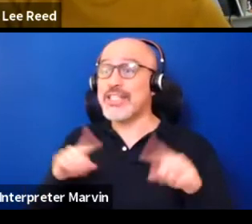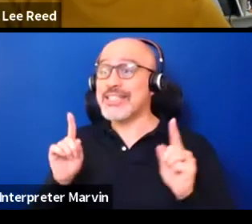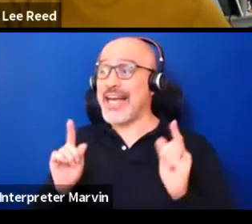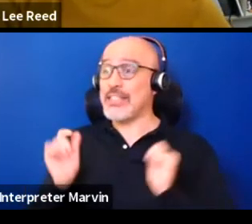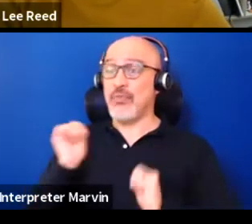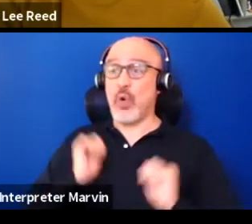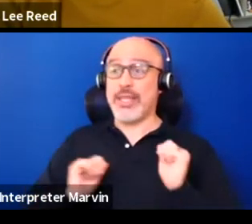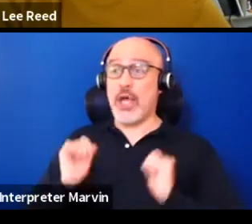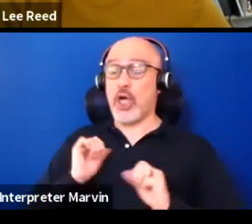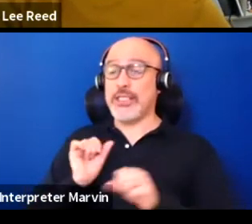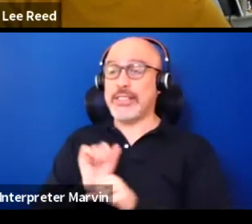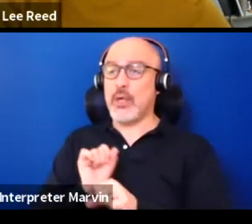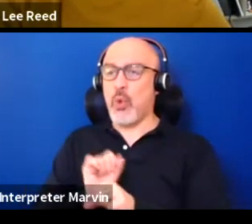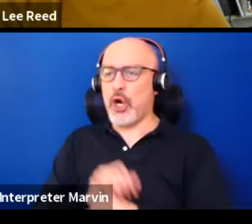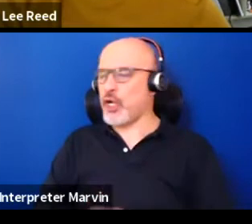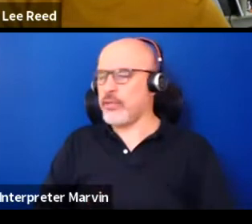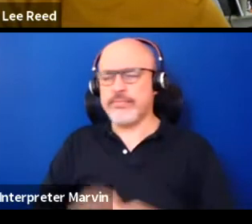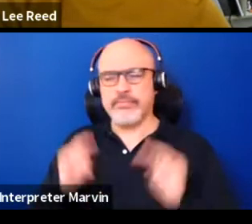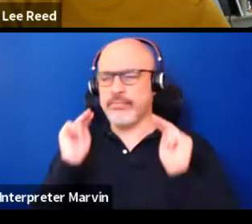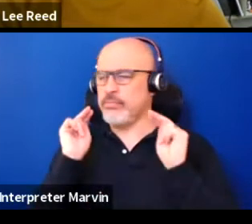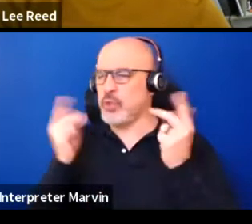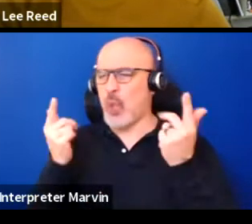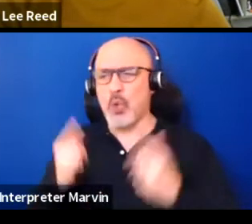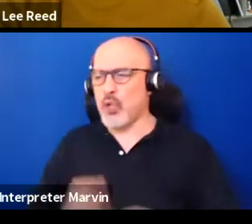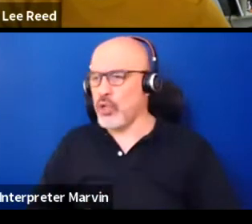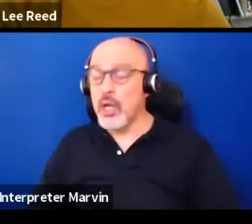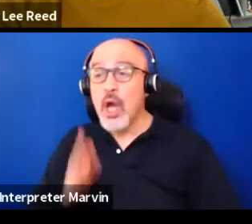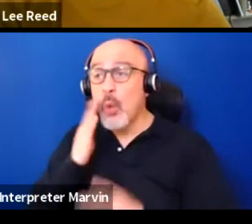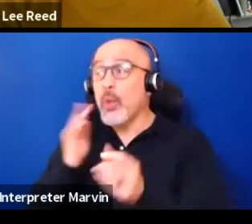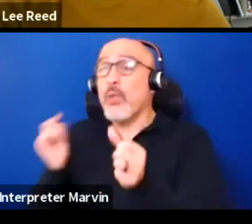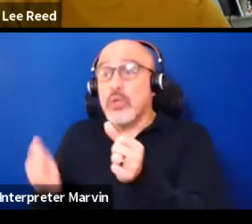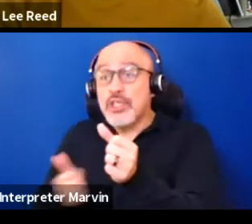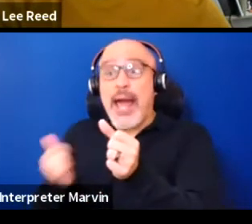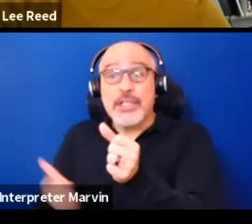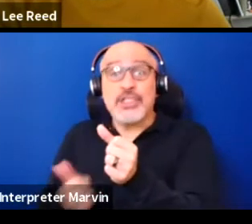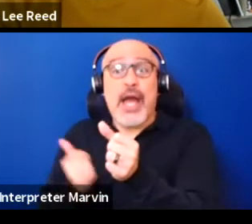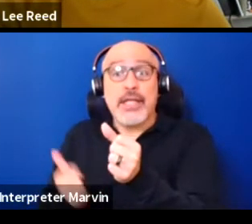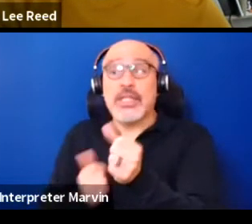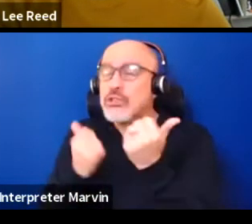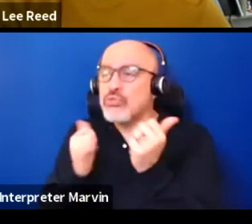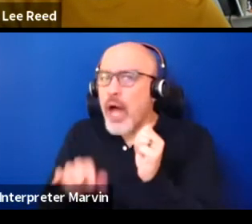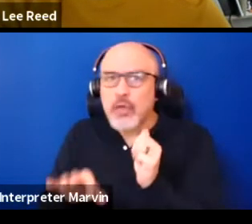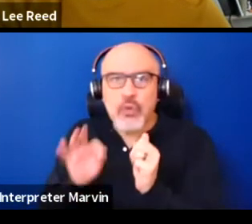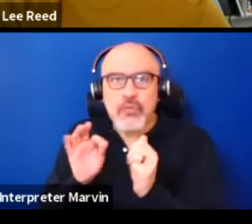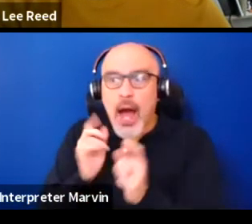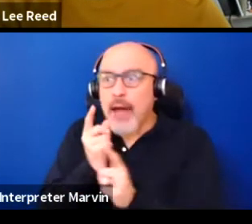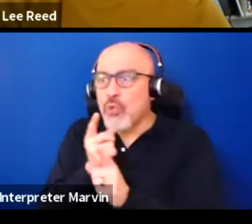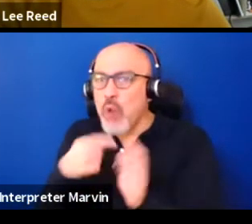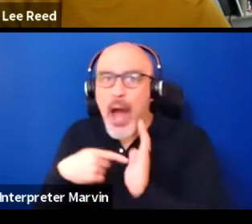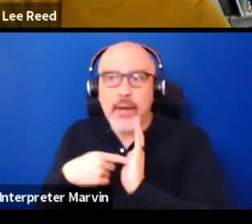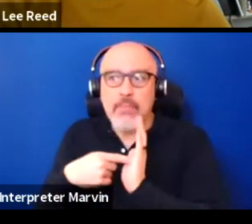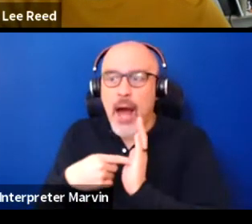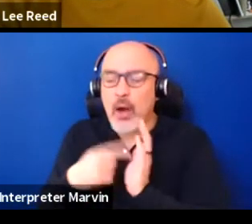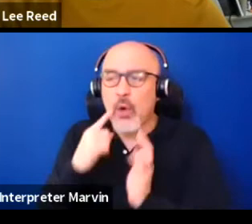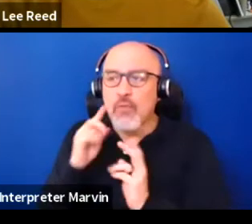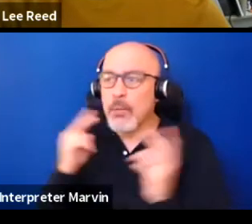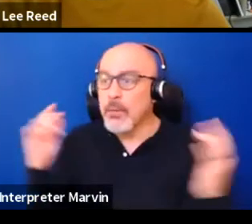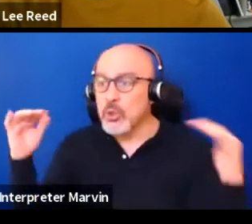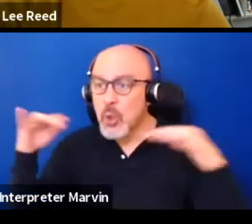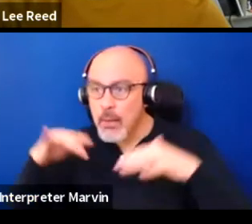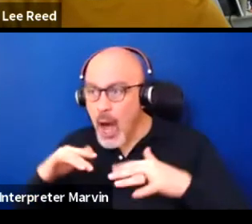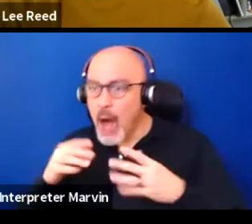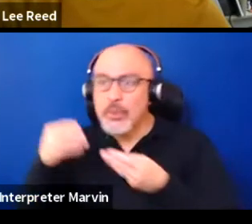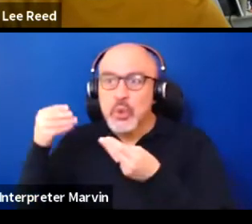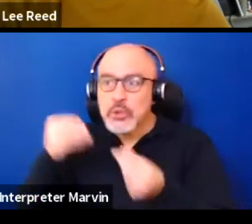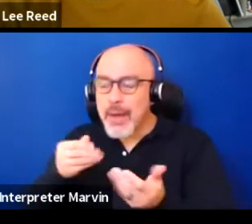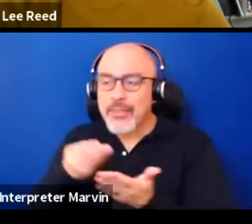artistic work, then we're going to constantly be chasing, trying to find the right model to get people to show up and spend their